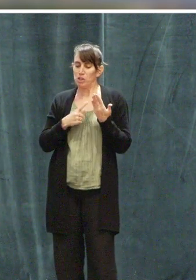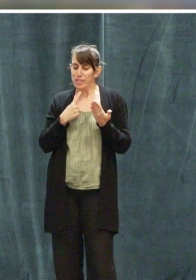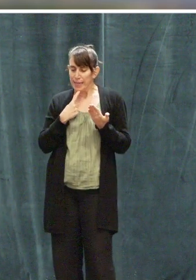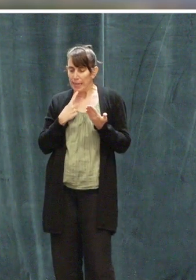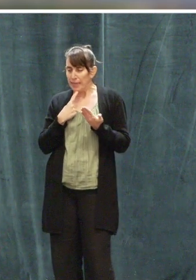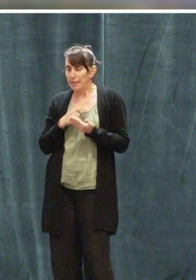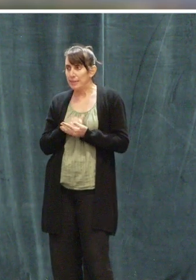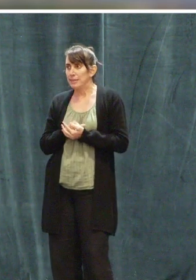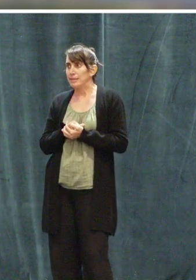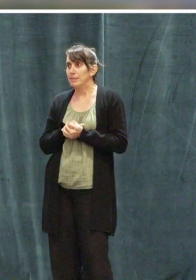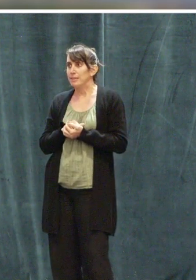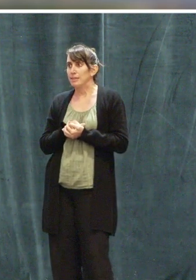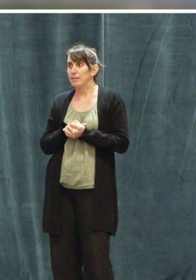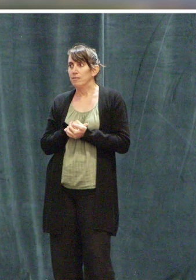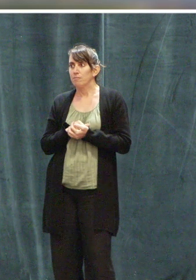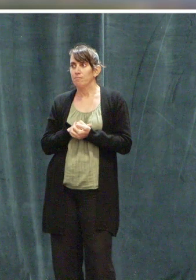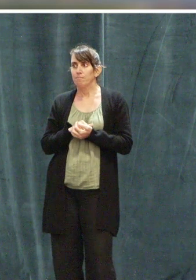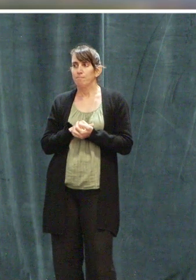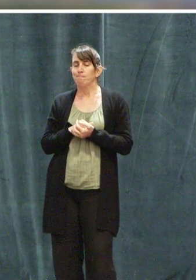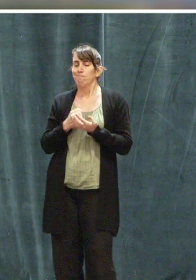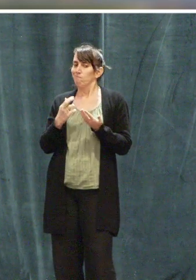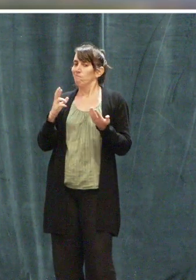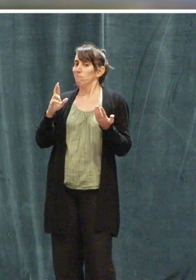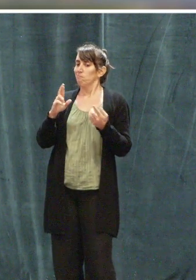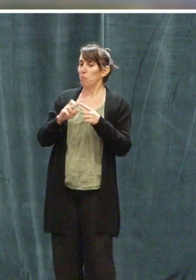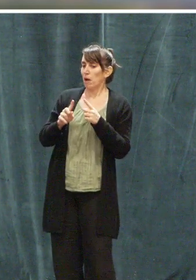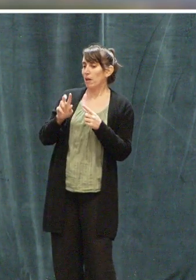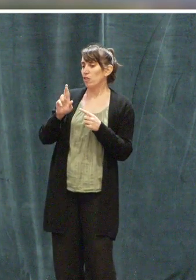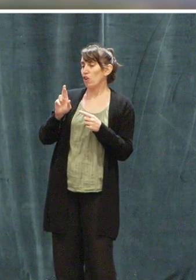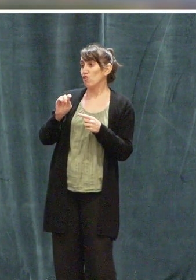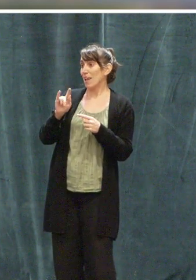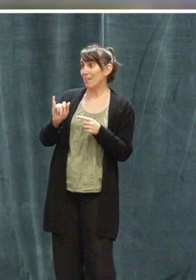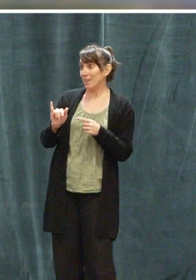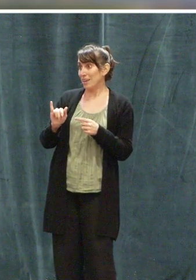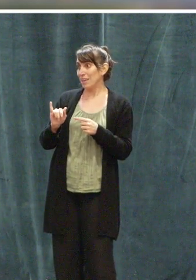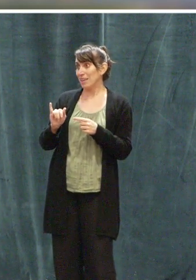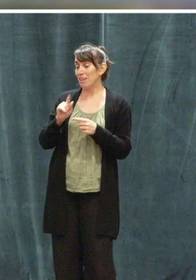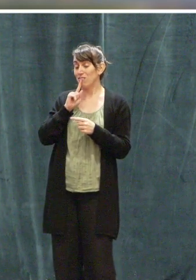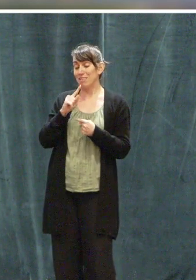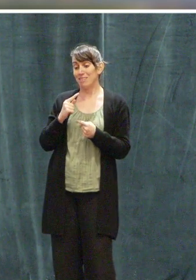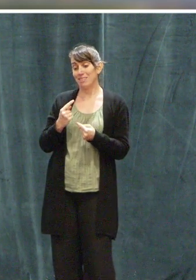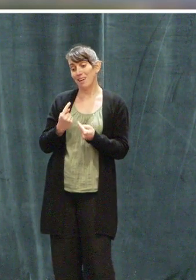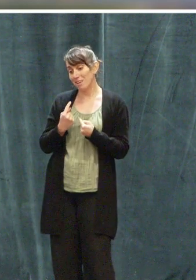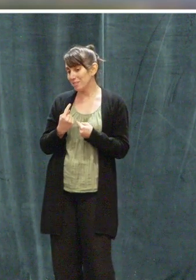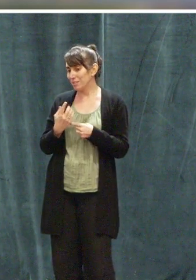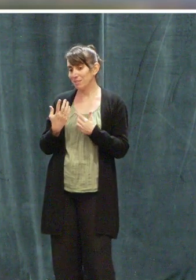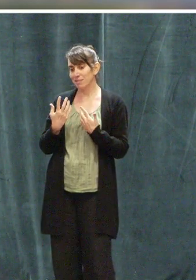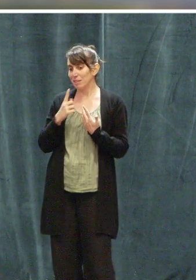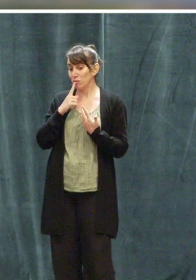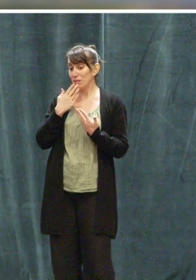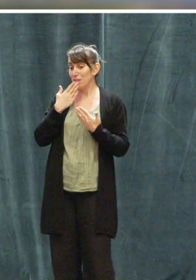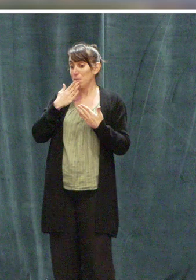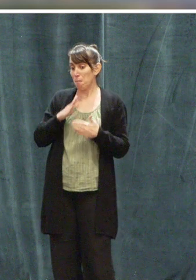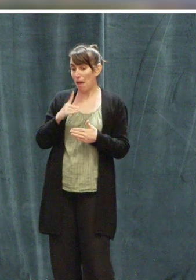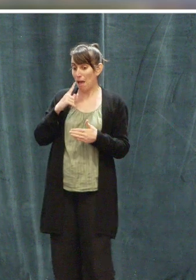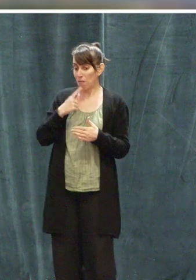saying that, nothing against the plan, but the reality of it is that it really sucks. It's really bad for